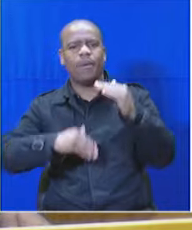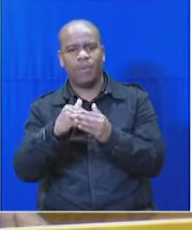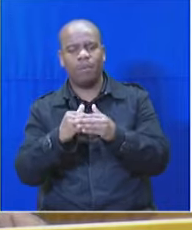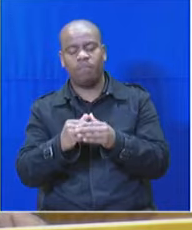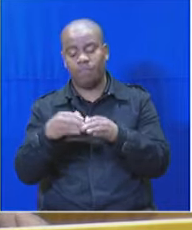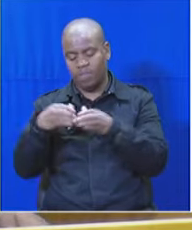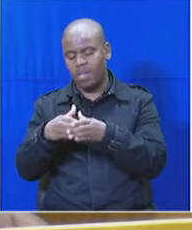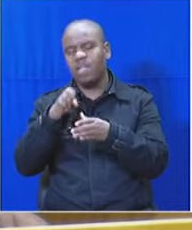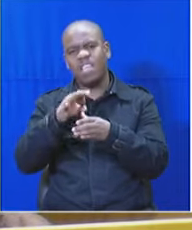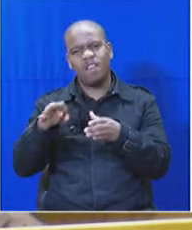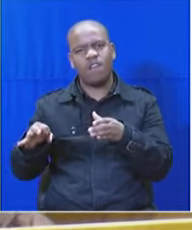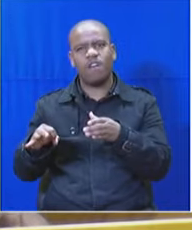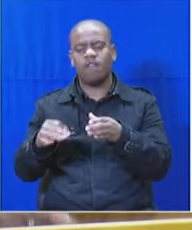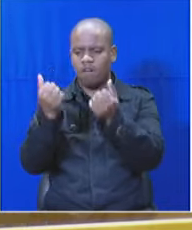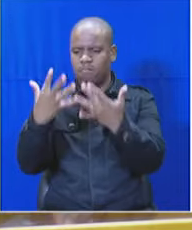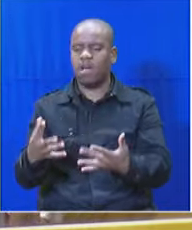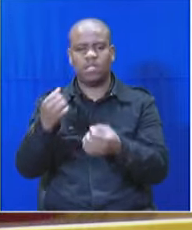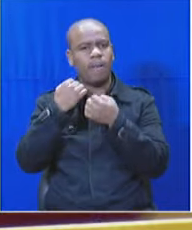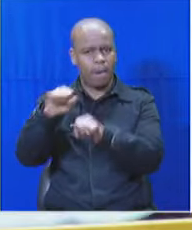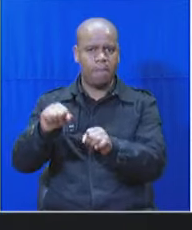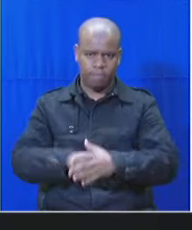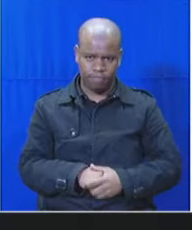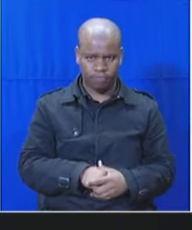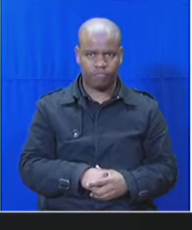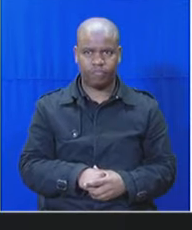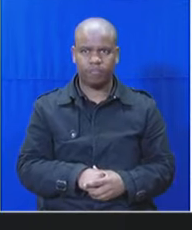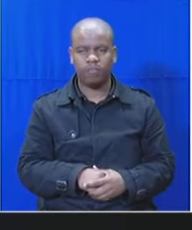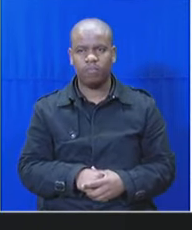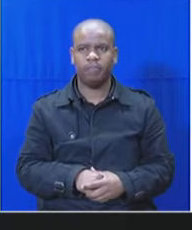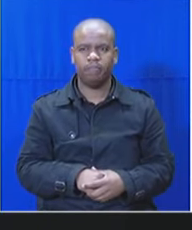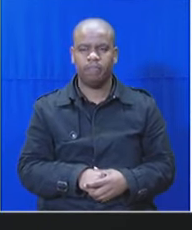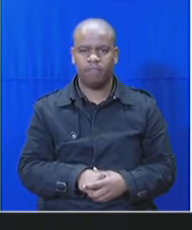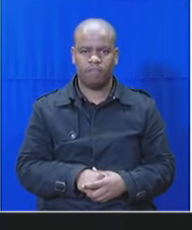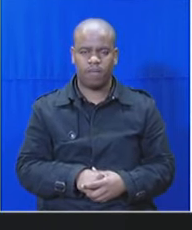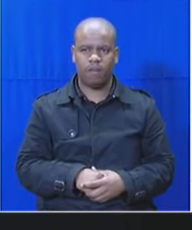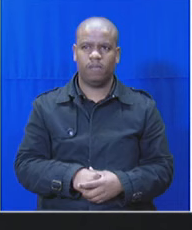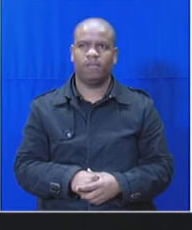Fighters reject this Honourable budget. member, your time is up.